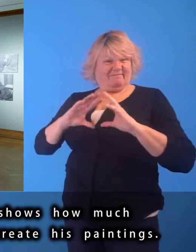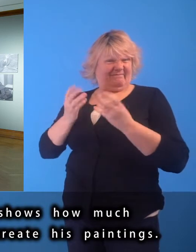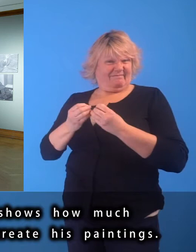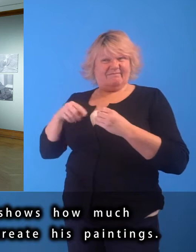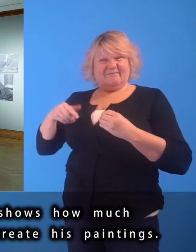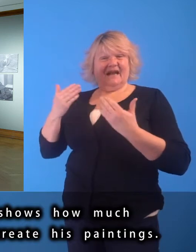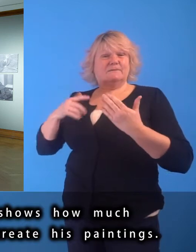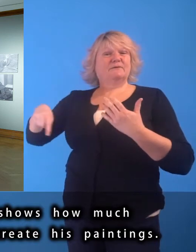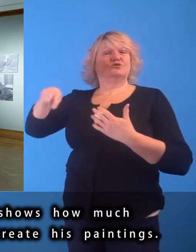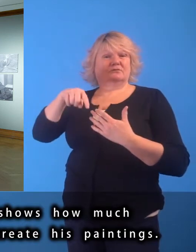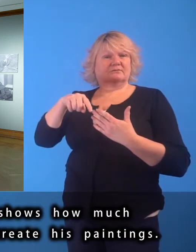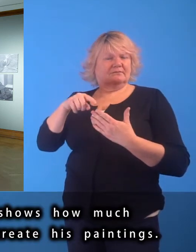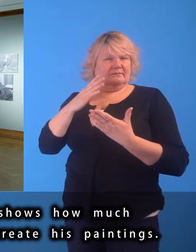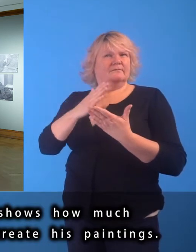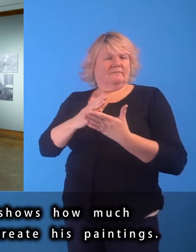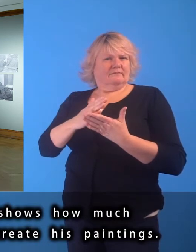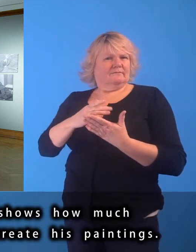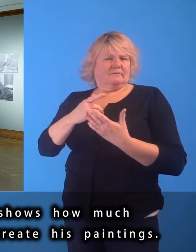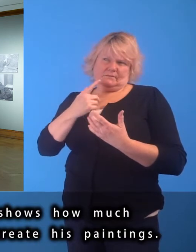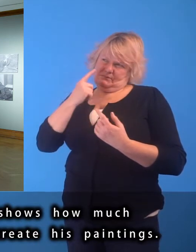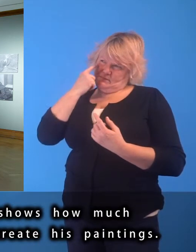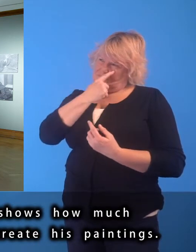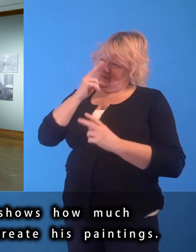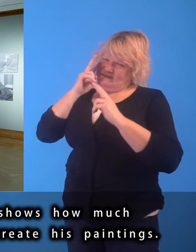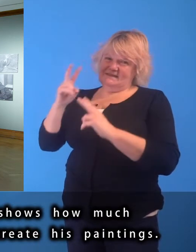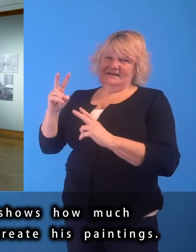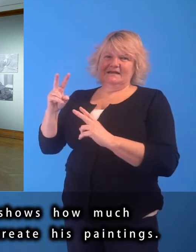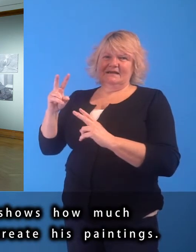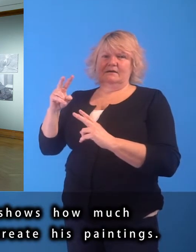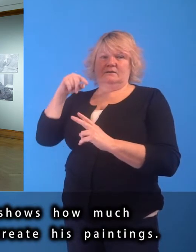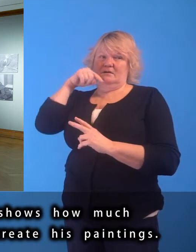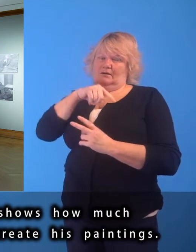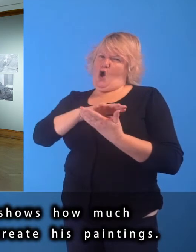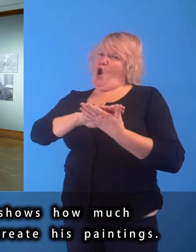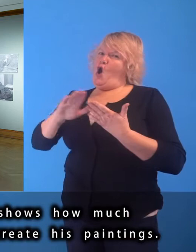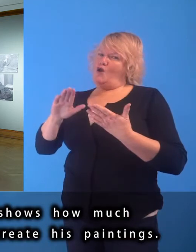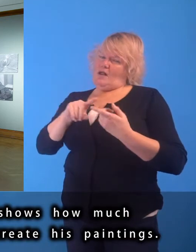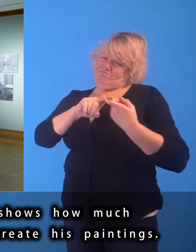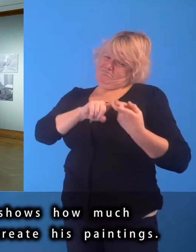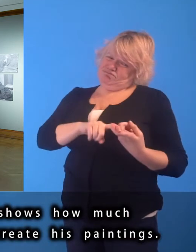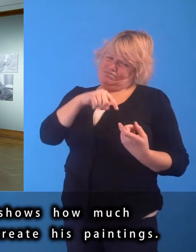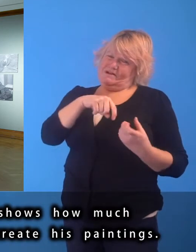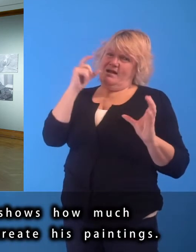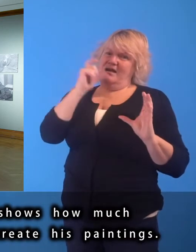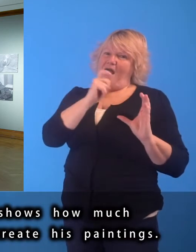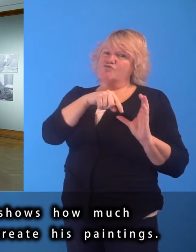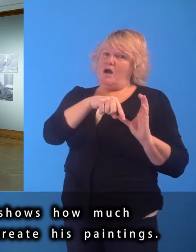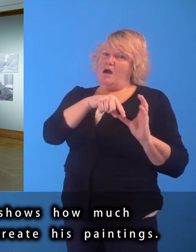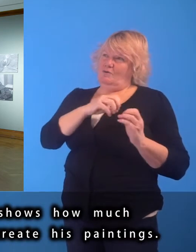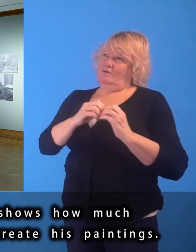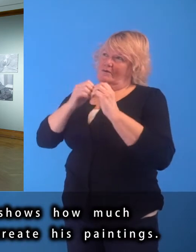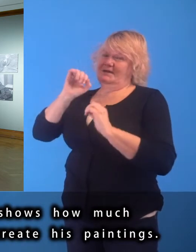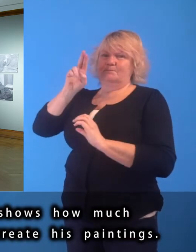In conclusion, this exhibition shows how much Hornel relied on the camera to create his